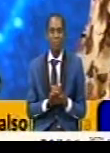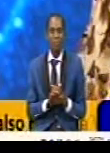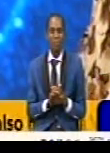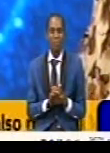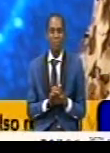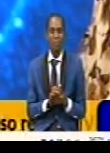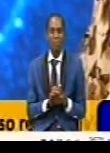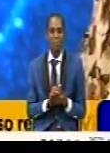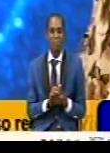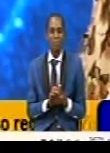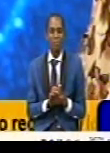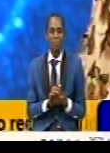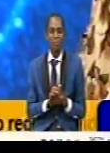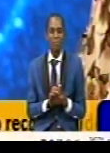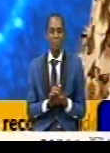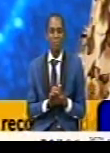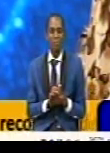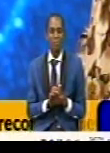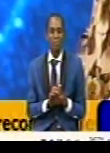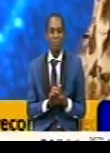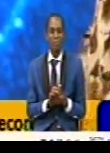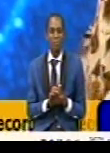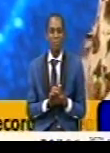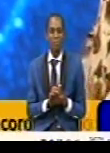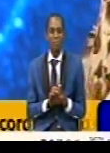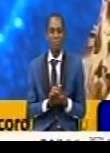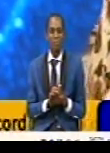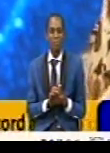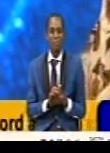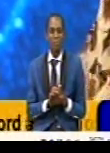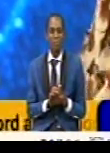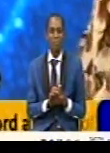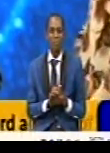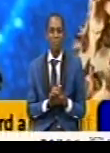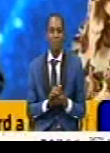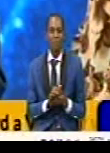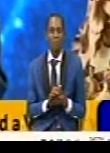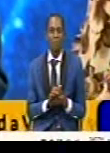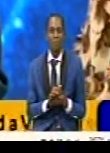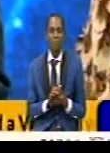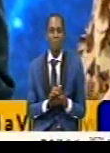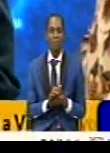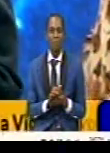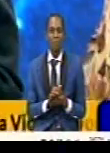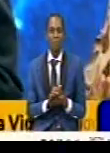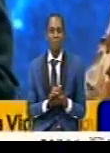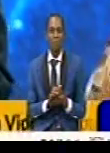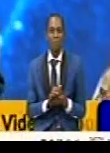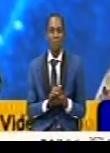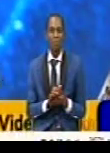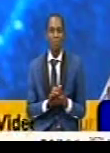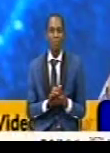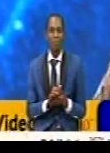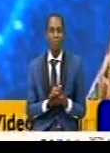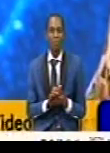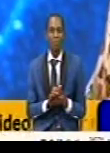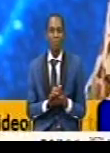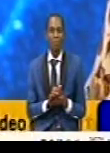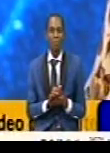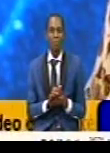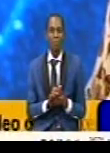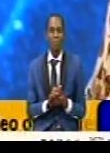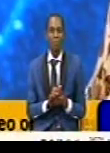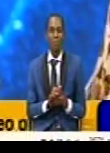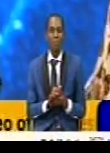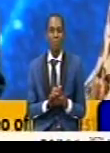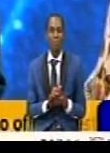will have him. Yeah, the nafo. Yeah, nafo graga. Yeah, papa town house. I'm